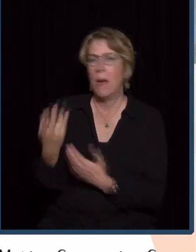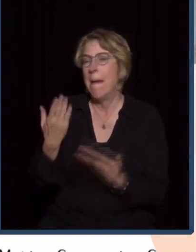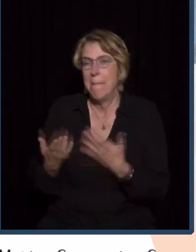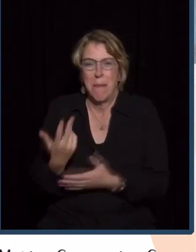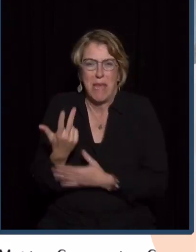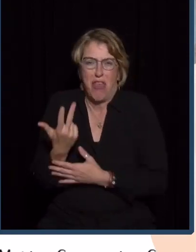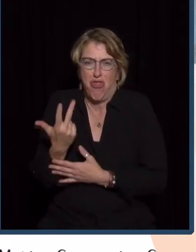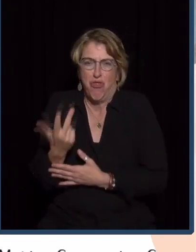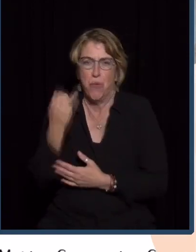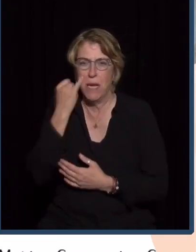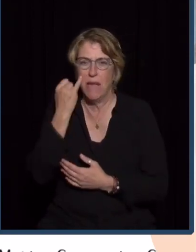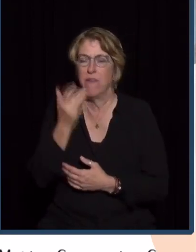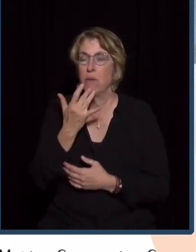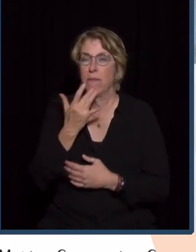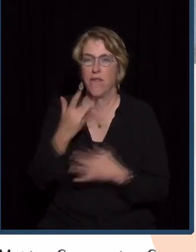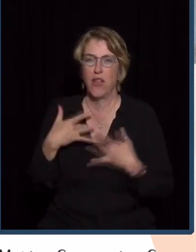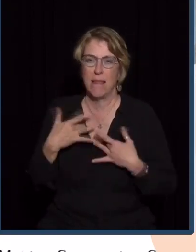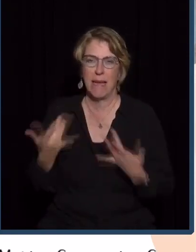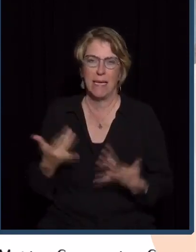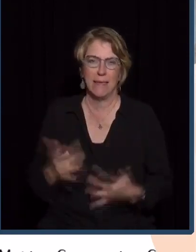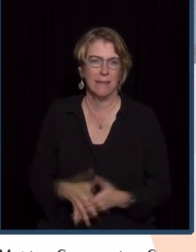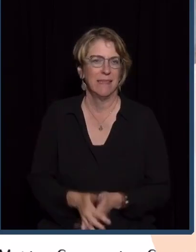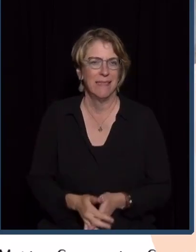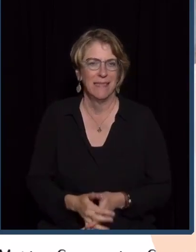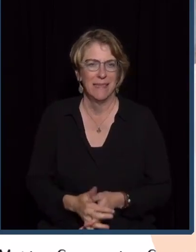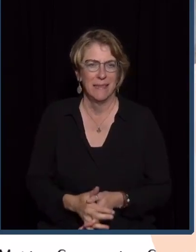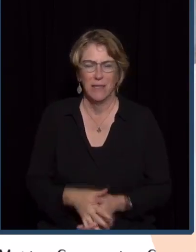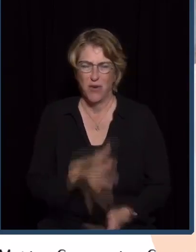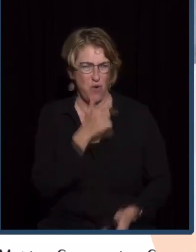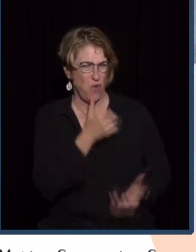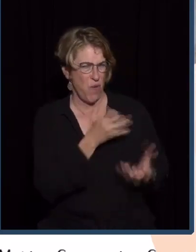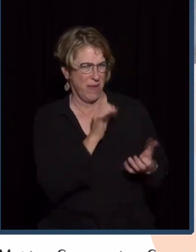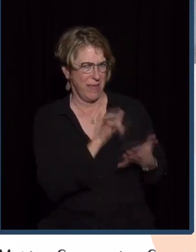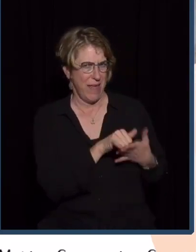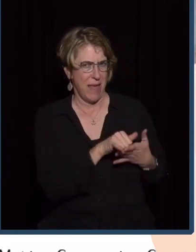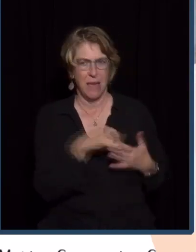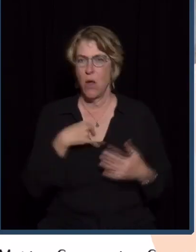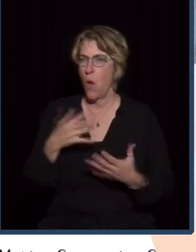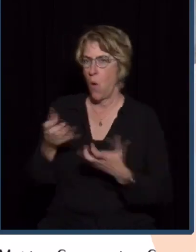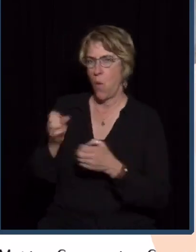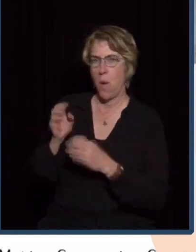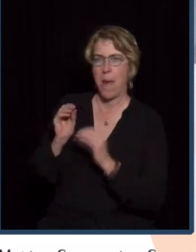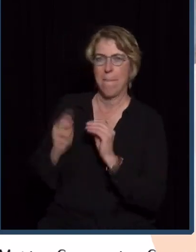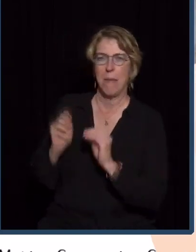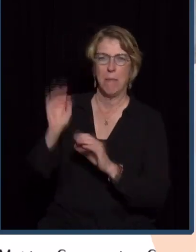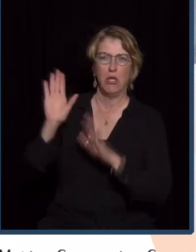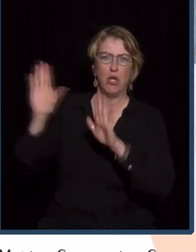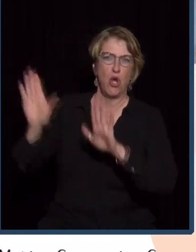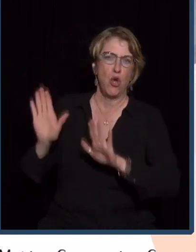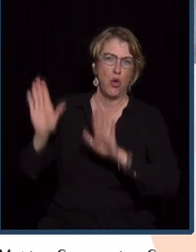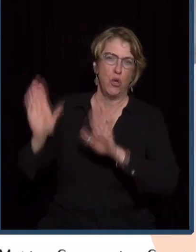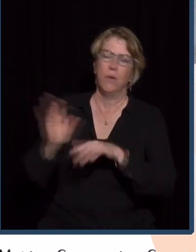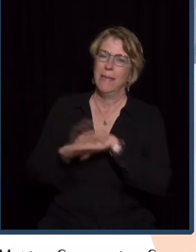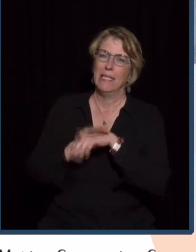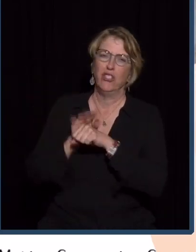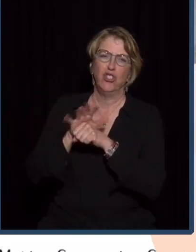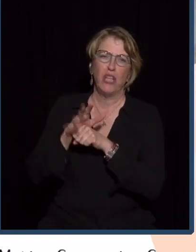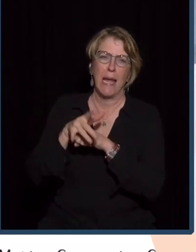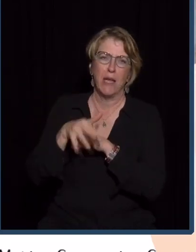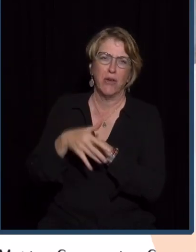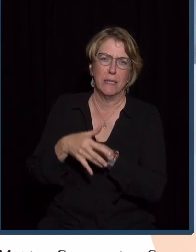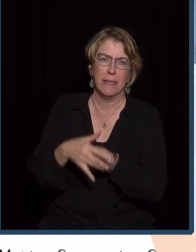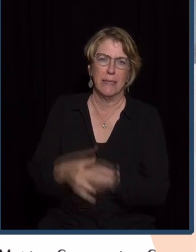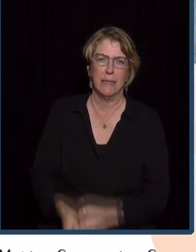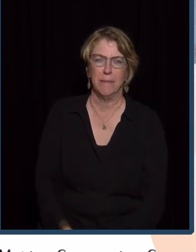light. All right. Who wants that? Who wants that, right? Right. And we want people to bid very generously, so for sure,